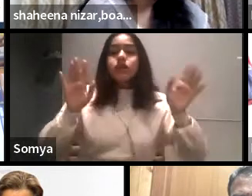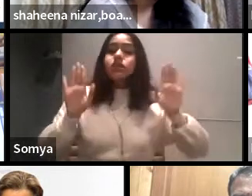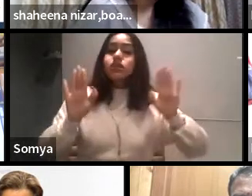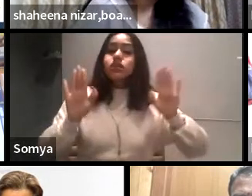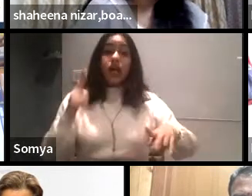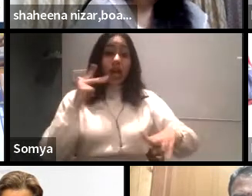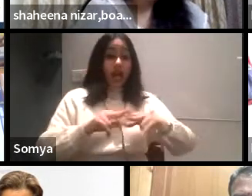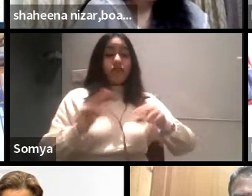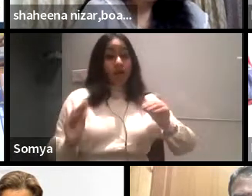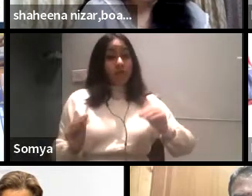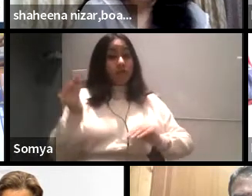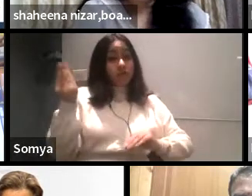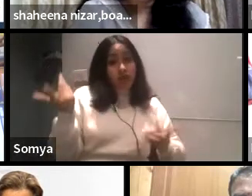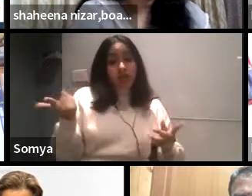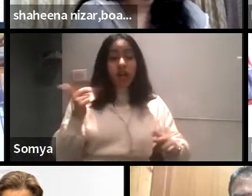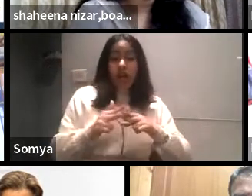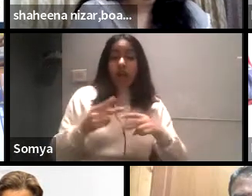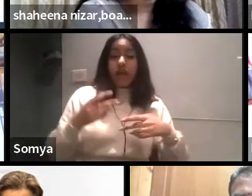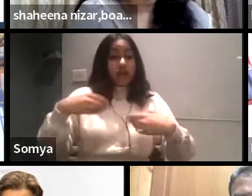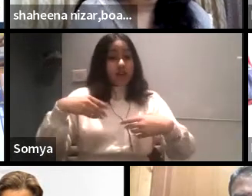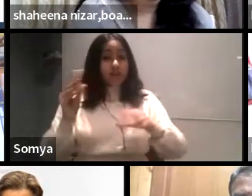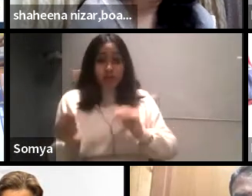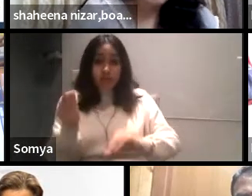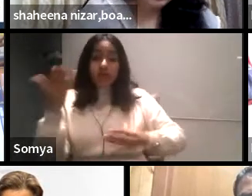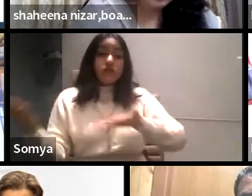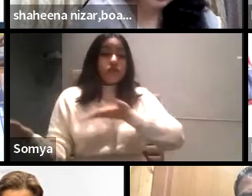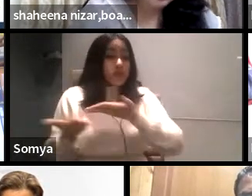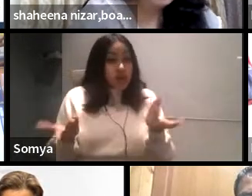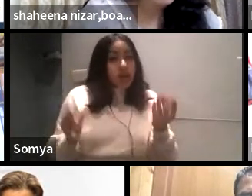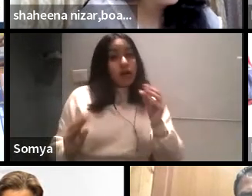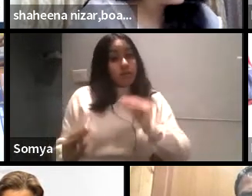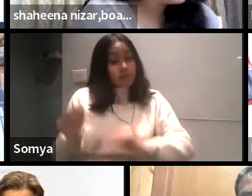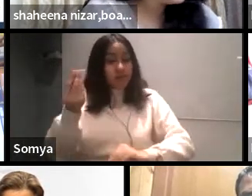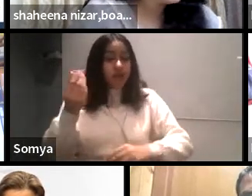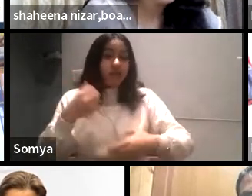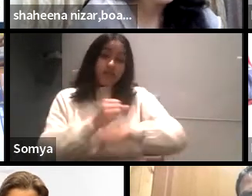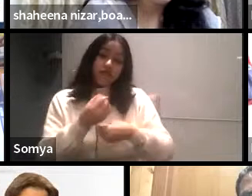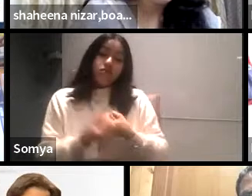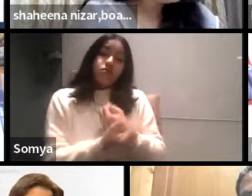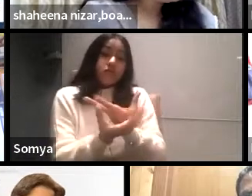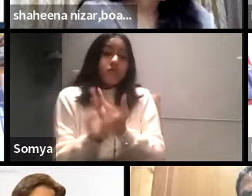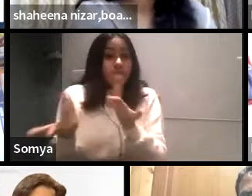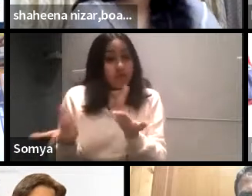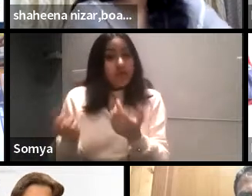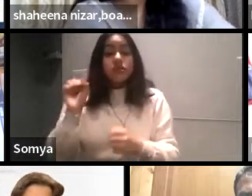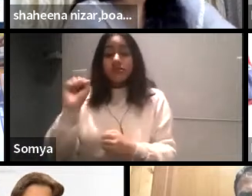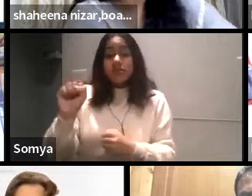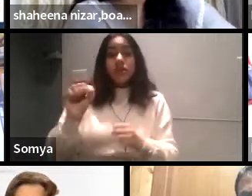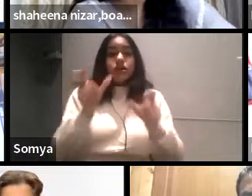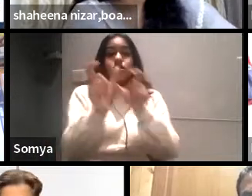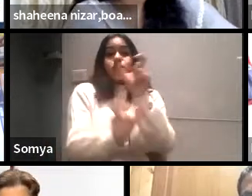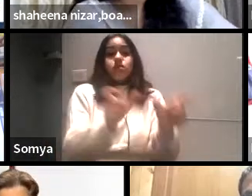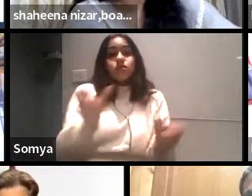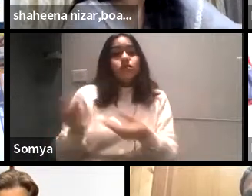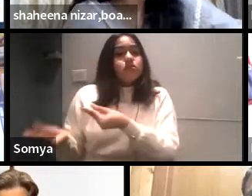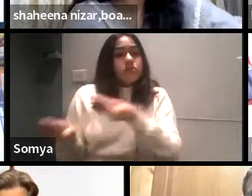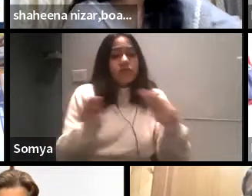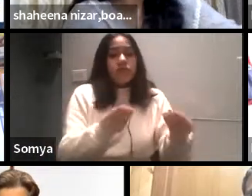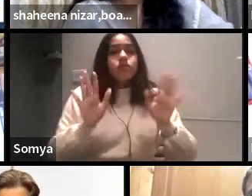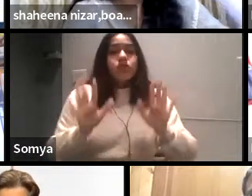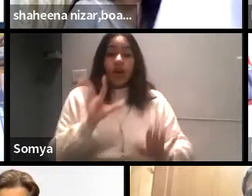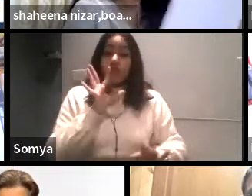got a better business that creates better products and better services and better meets the needs of all your customers.